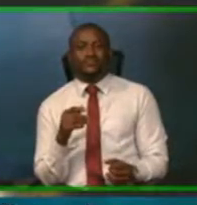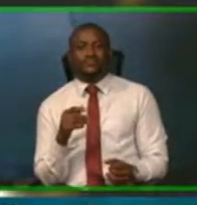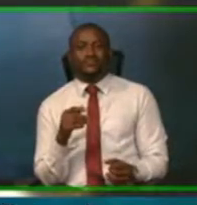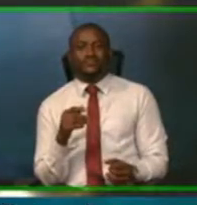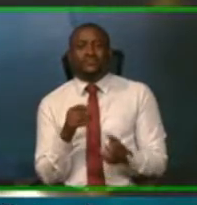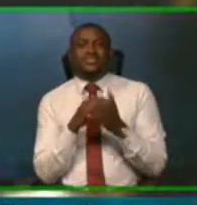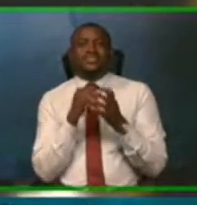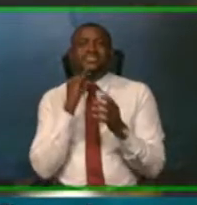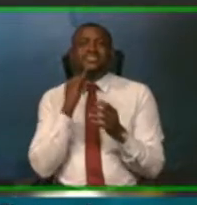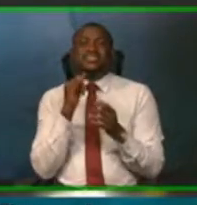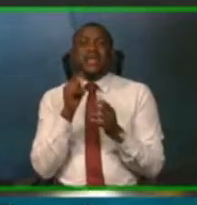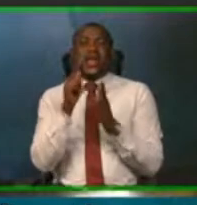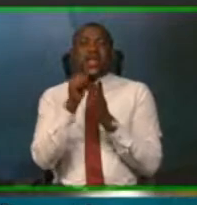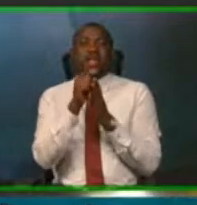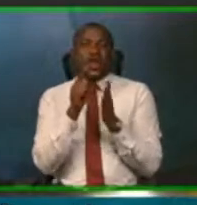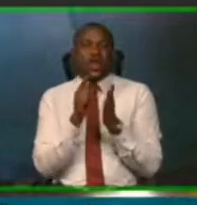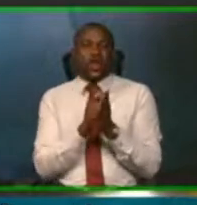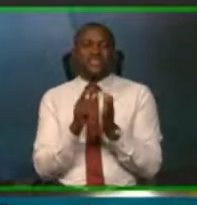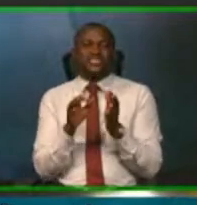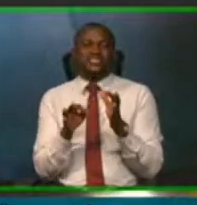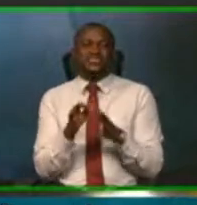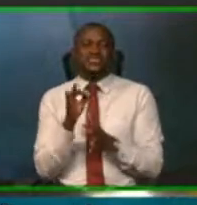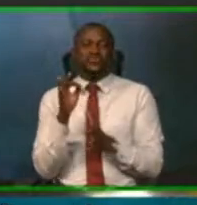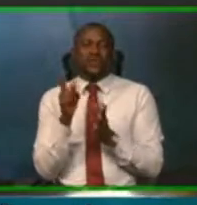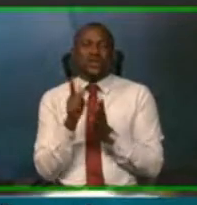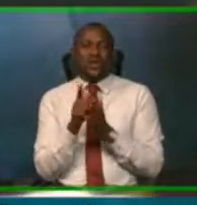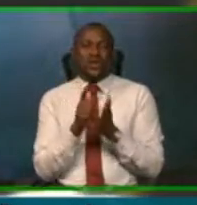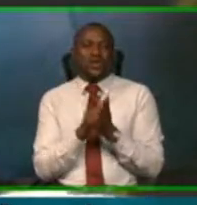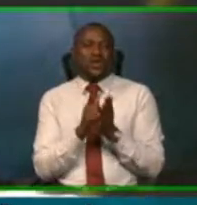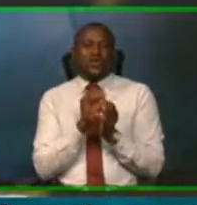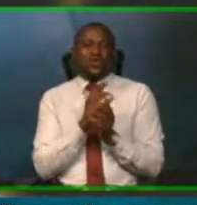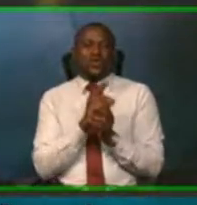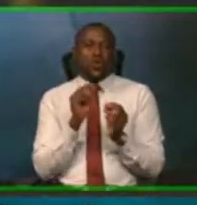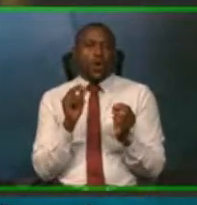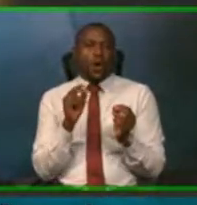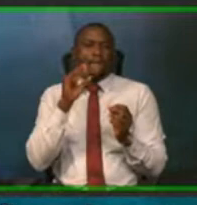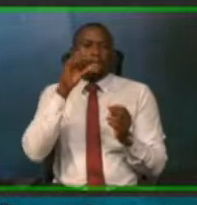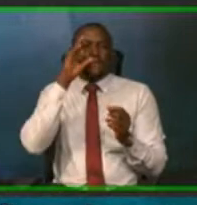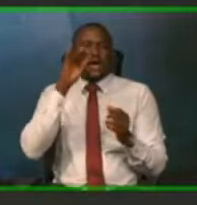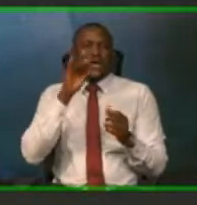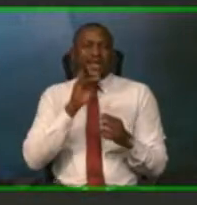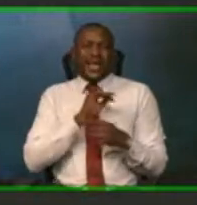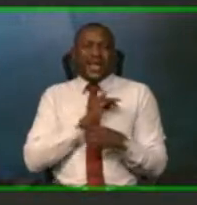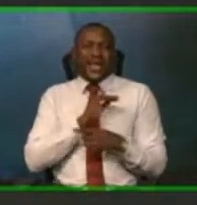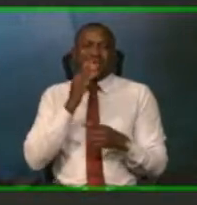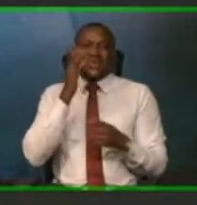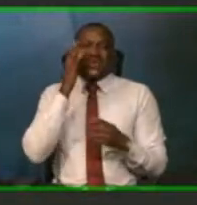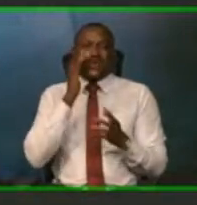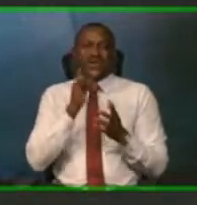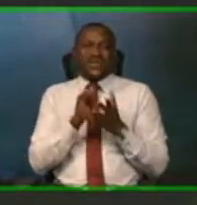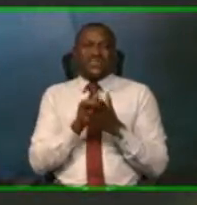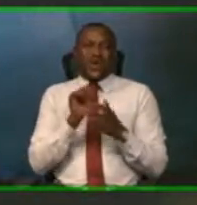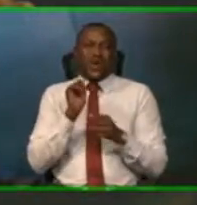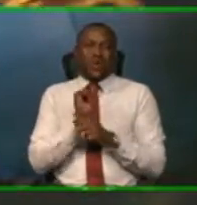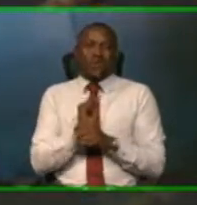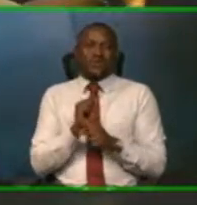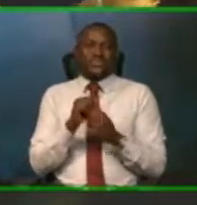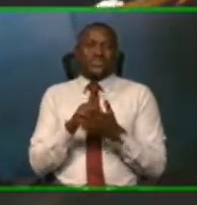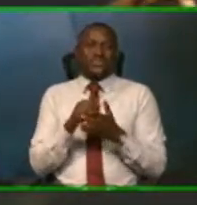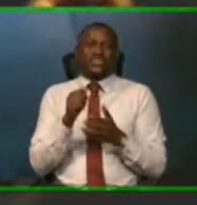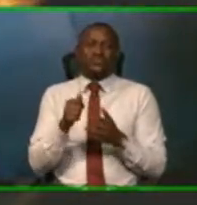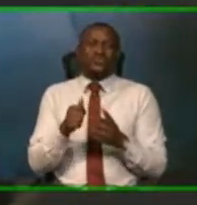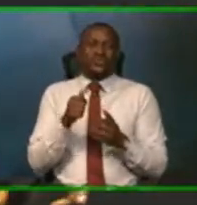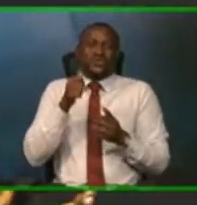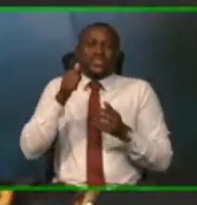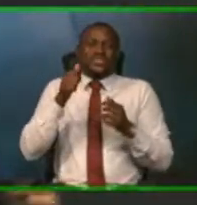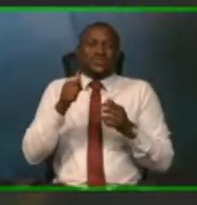It is a law. It's a spiritual law. There is no man I know that works in superior dimensions